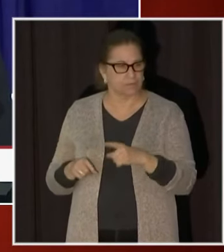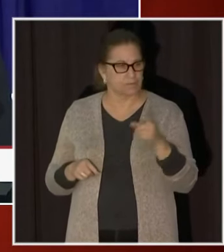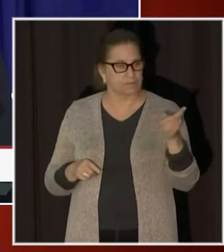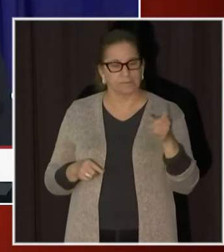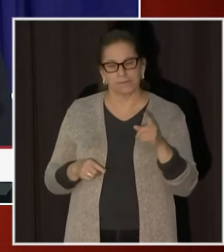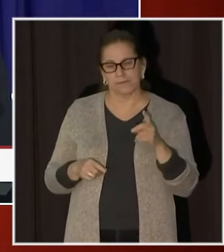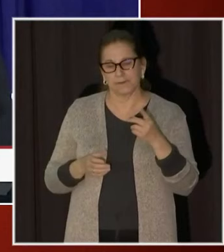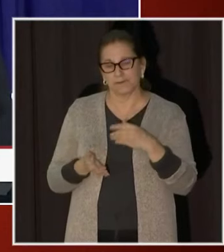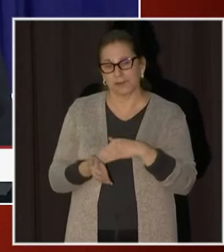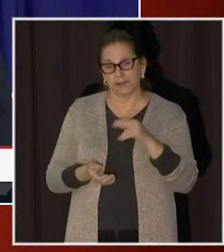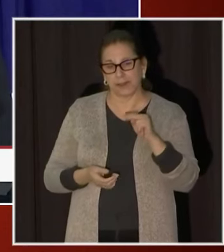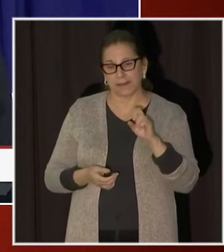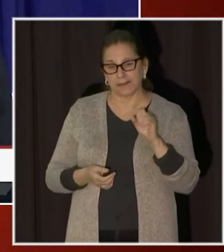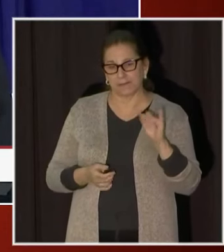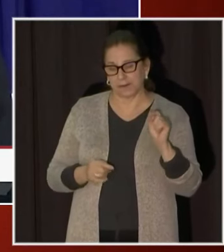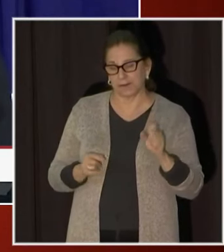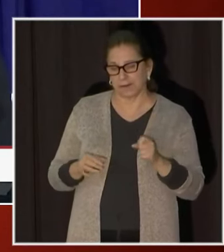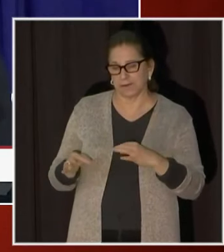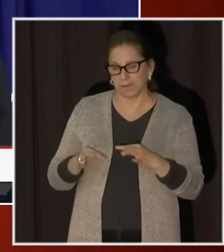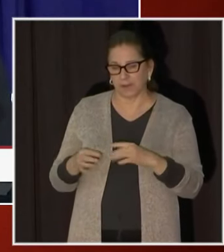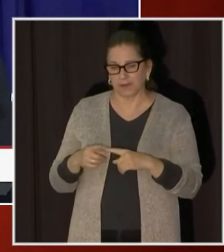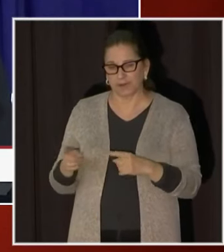if indeed there is a suspicion,